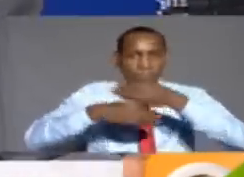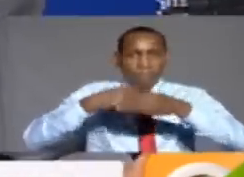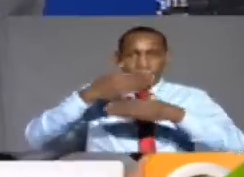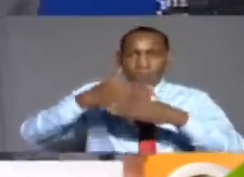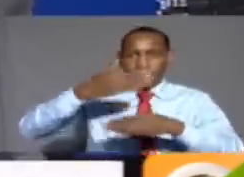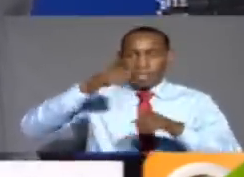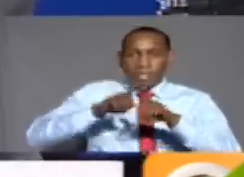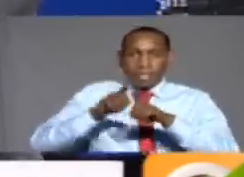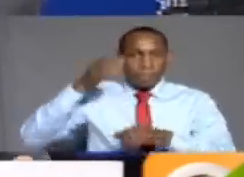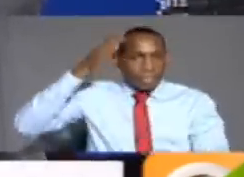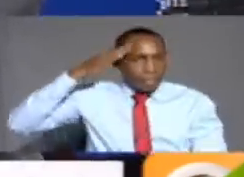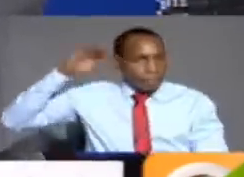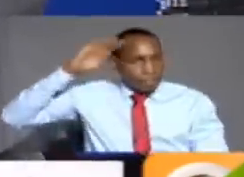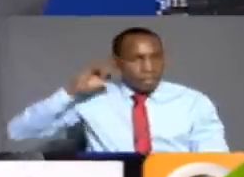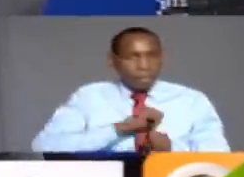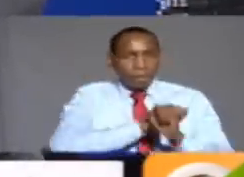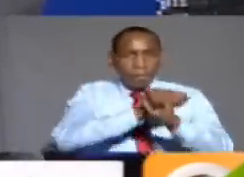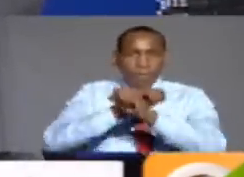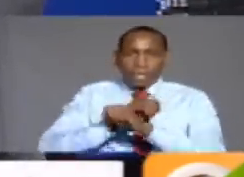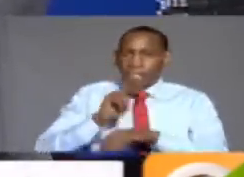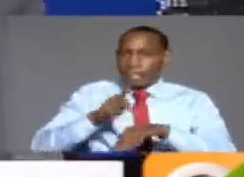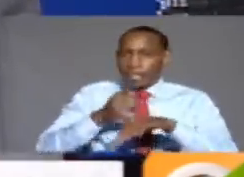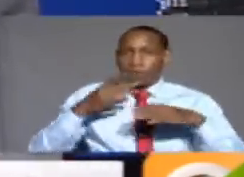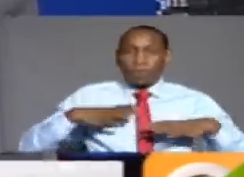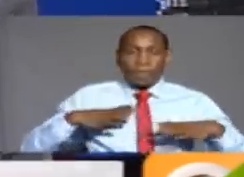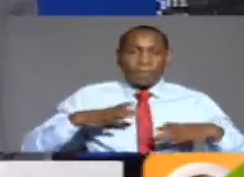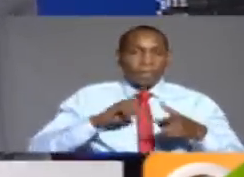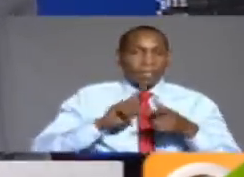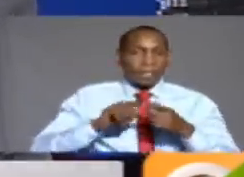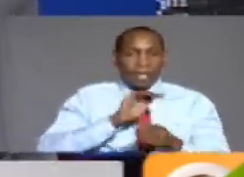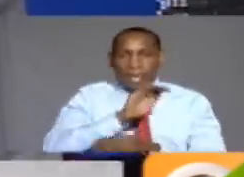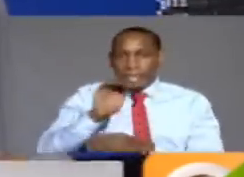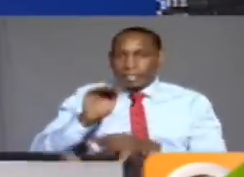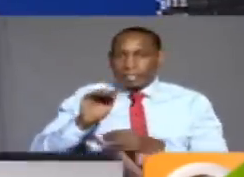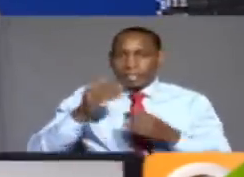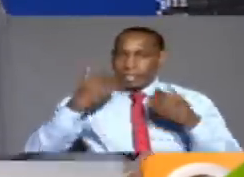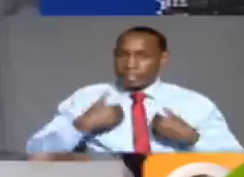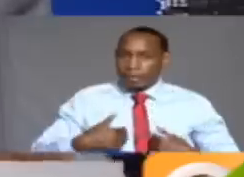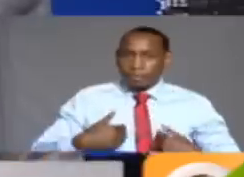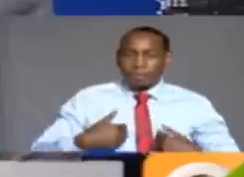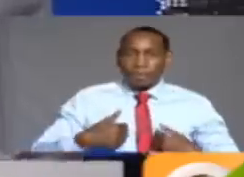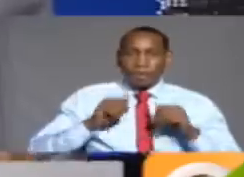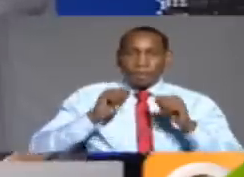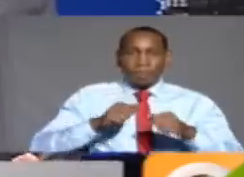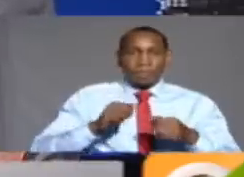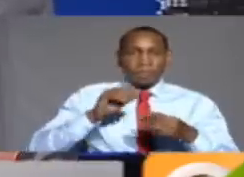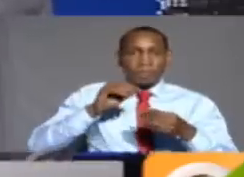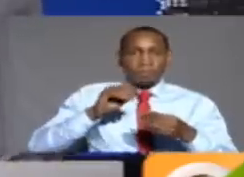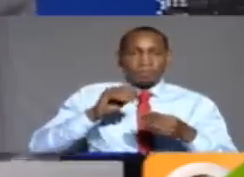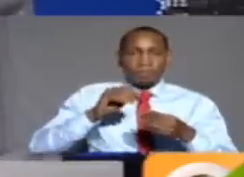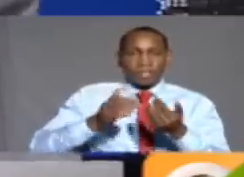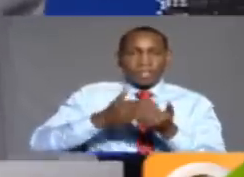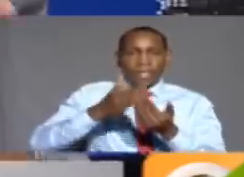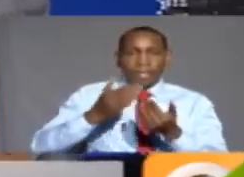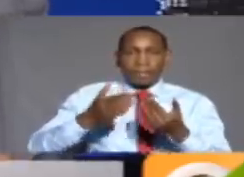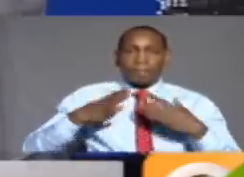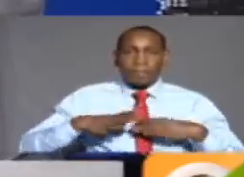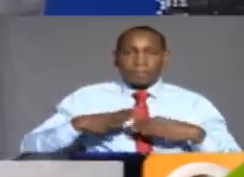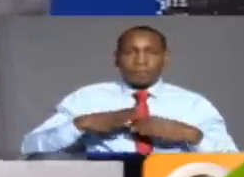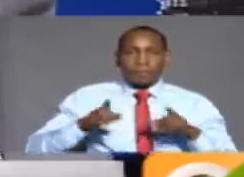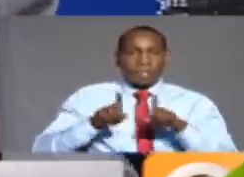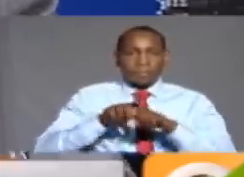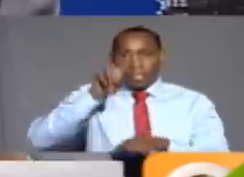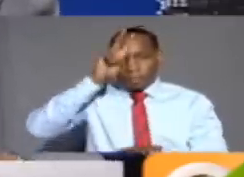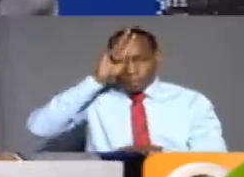Mexican wall, to protect the Kikuyus there. And then we ask ourselves, are we going to cage our people like goats instead of investing